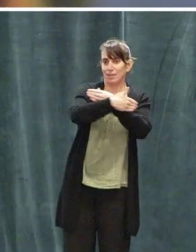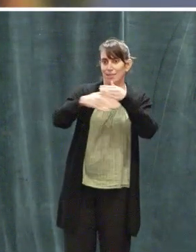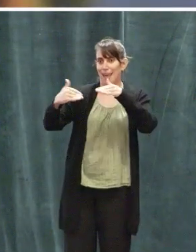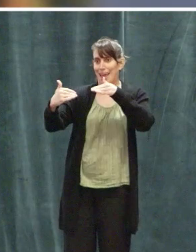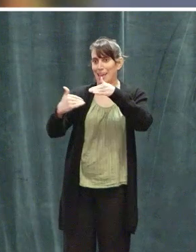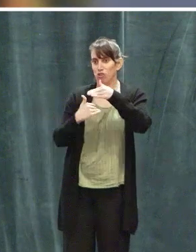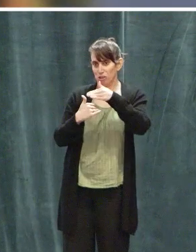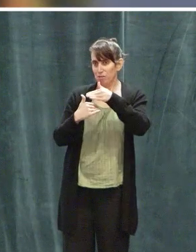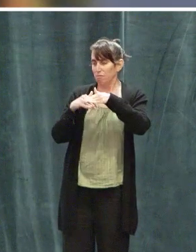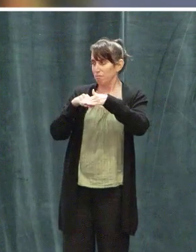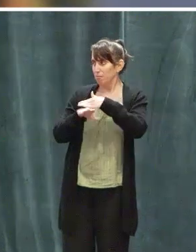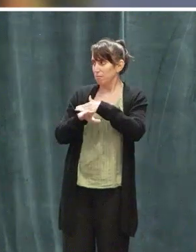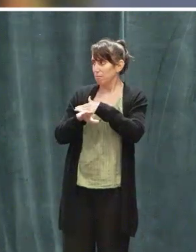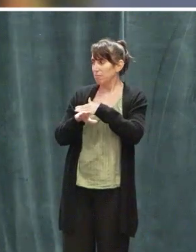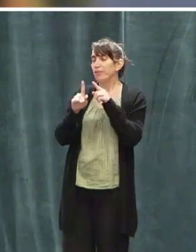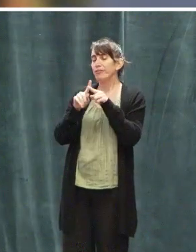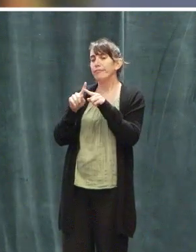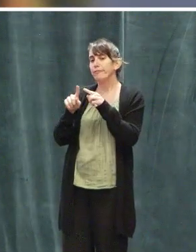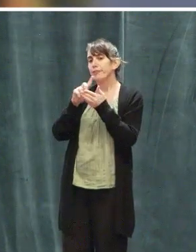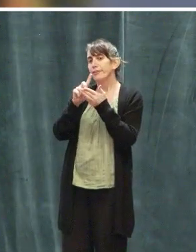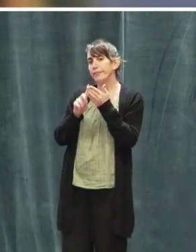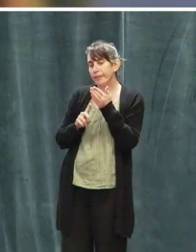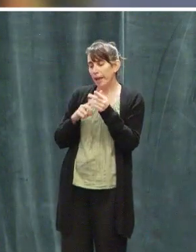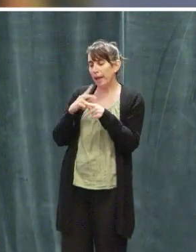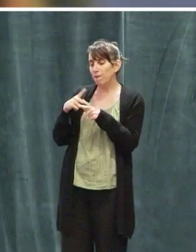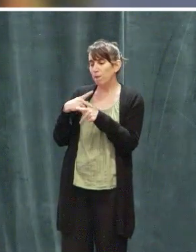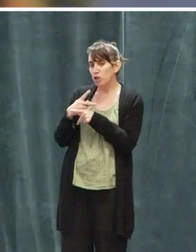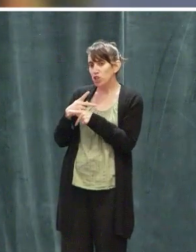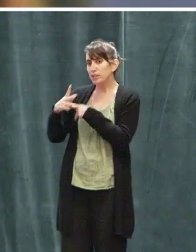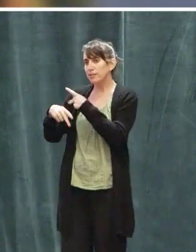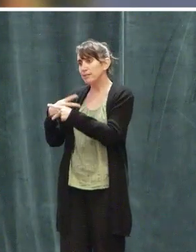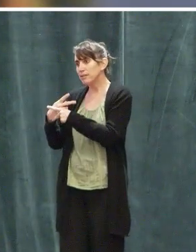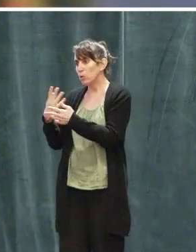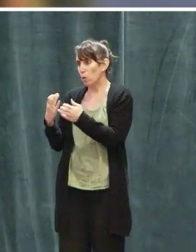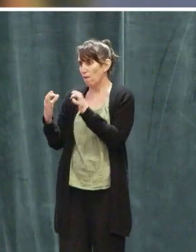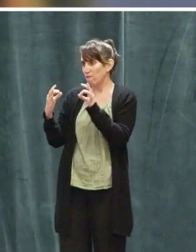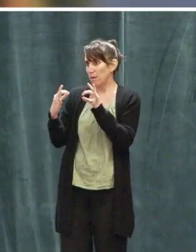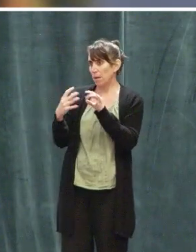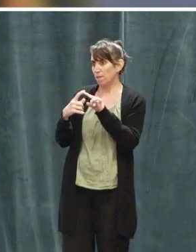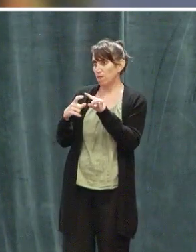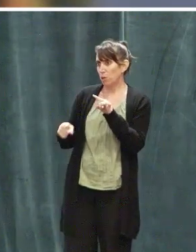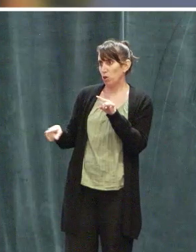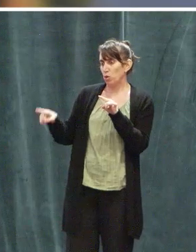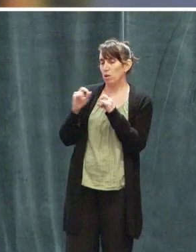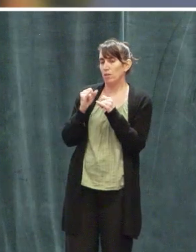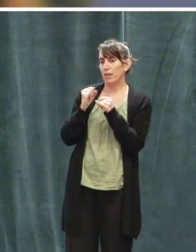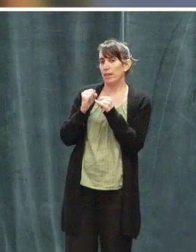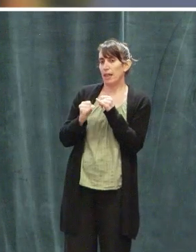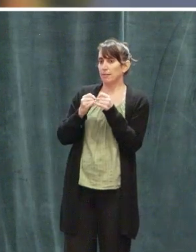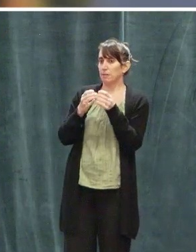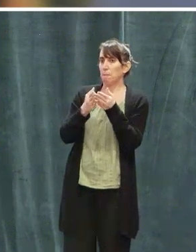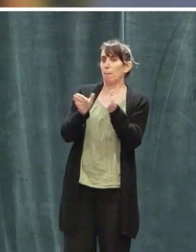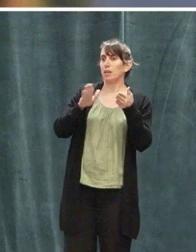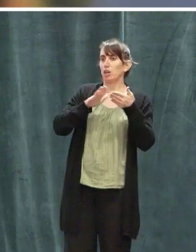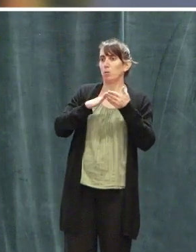some of the tables outside, we have a couple different design iterations that we were hoping to get feedback from you guys on. In the last public